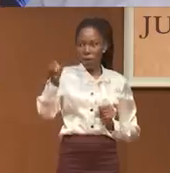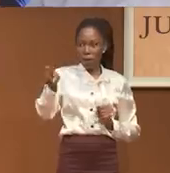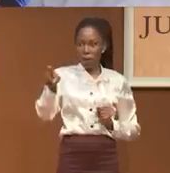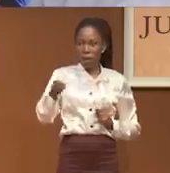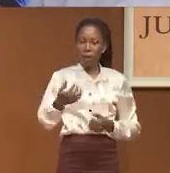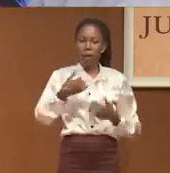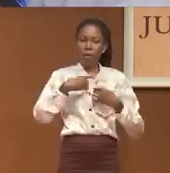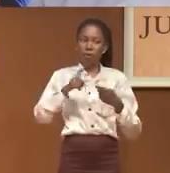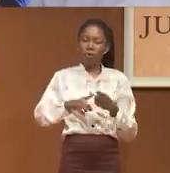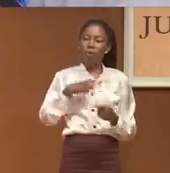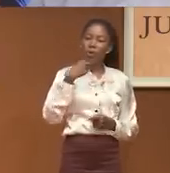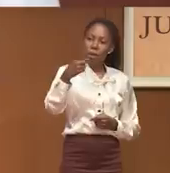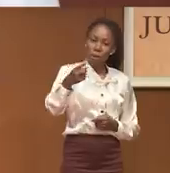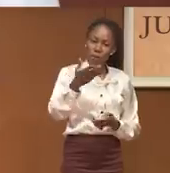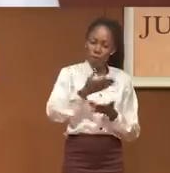of assignments.